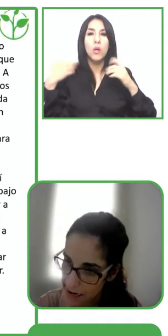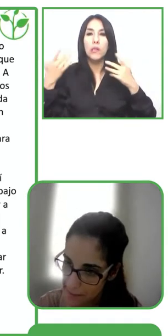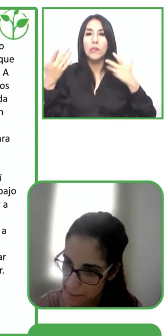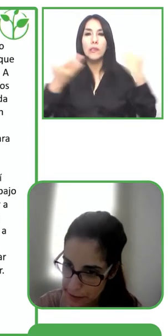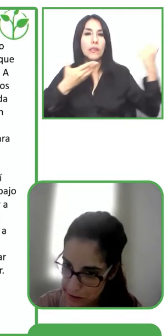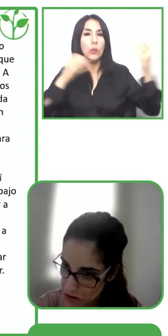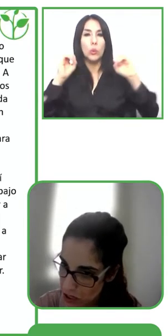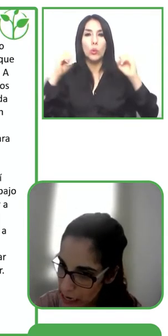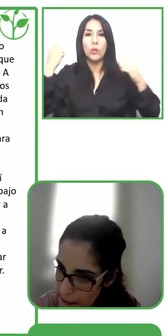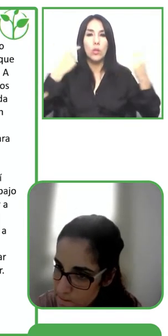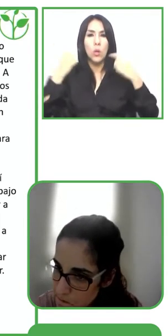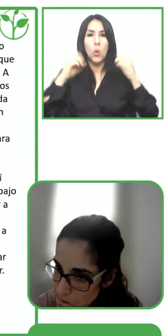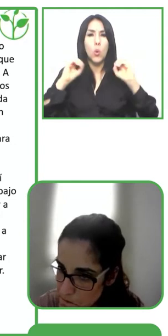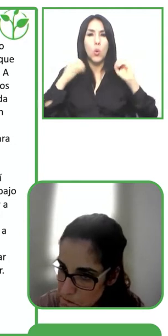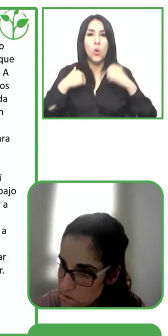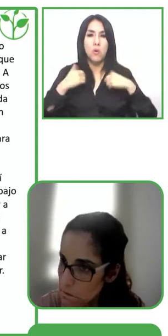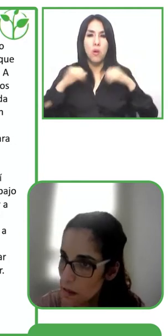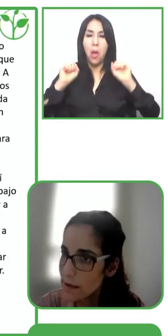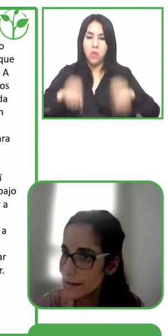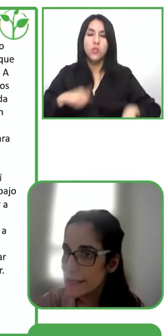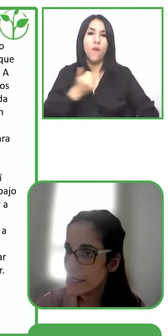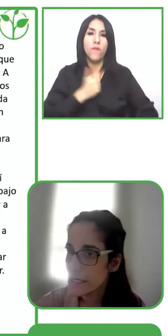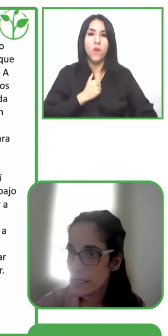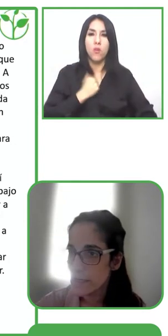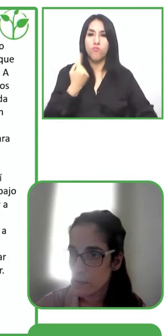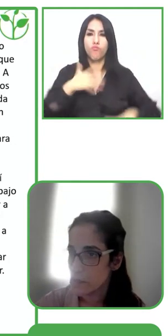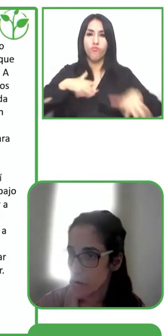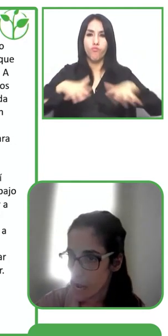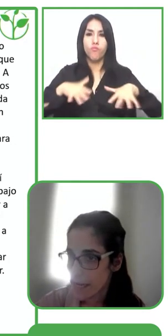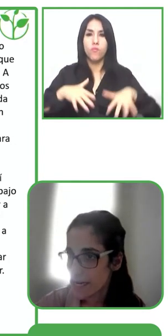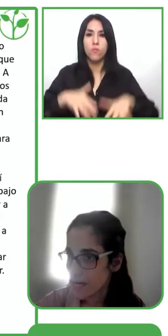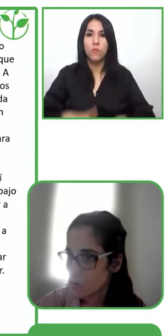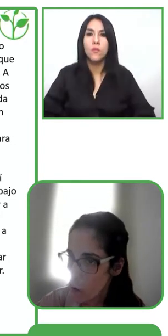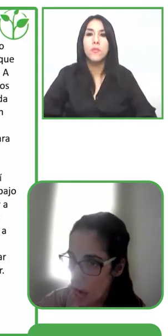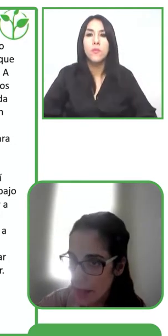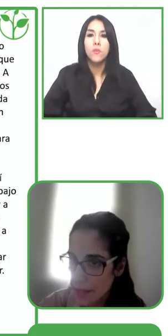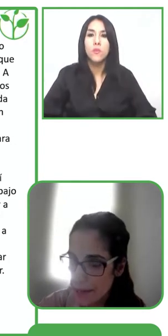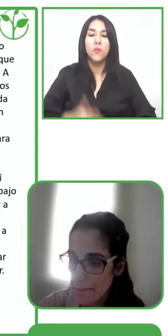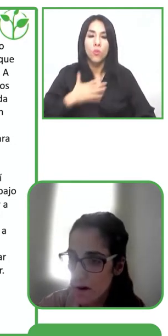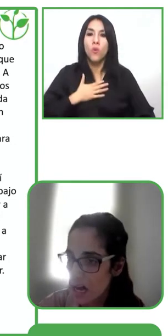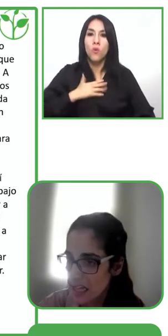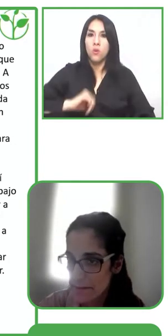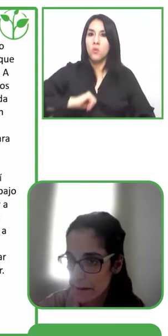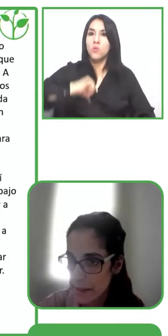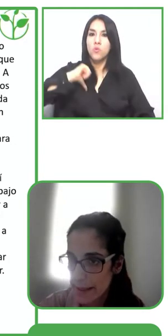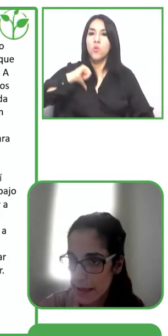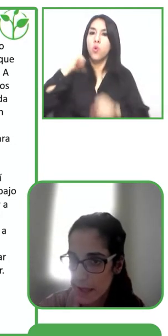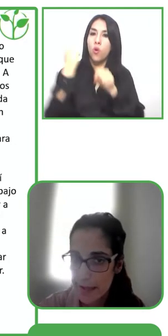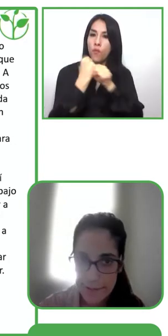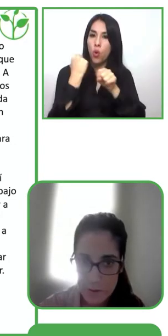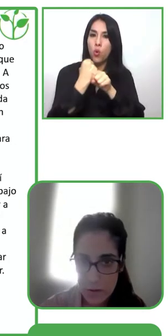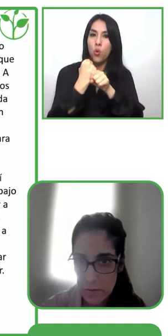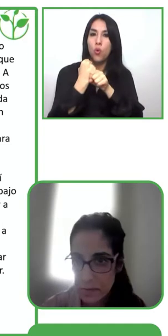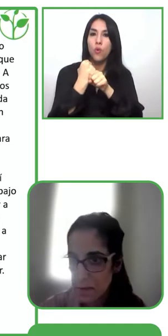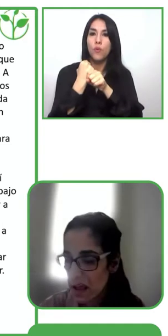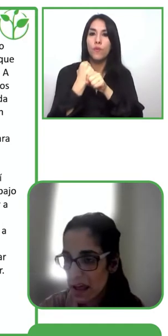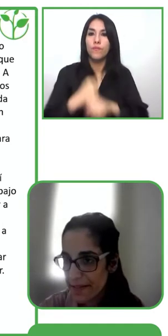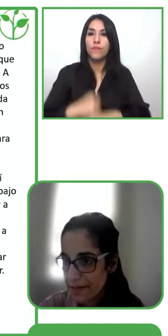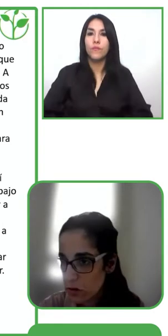say that work dignifies people And